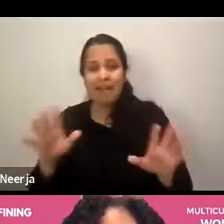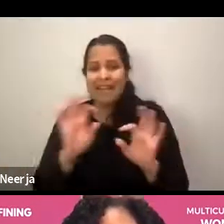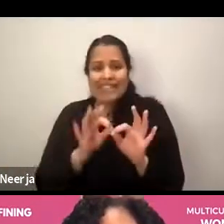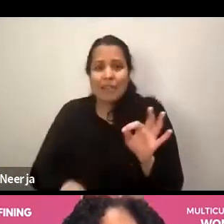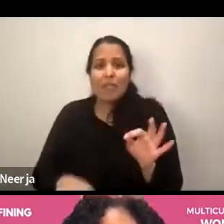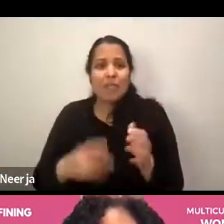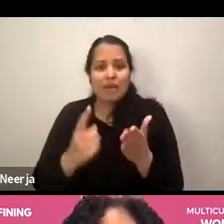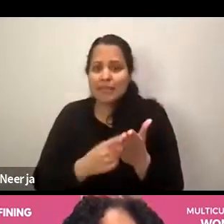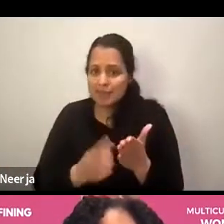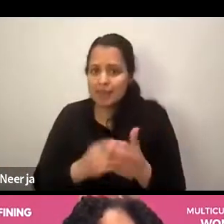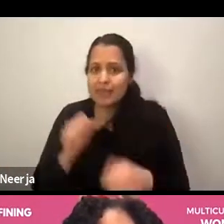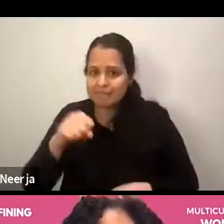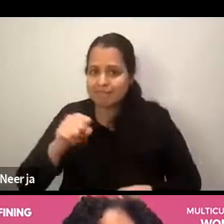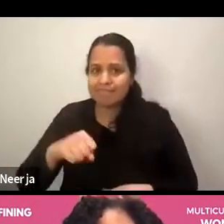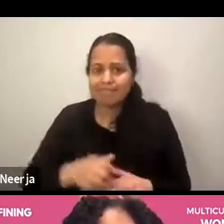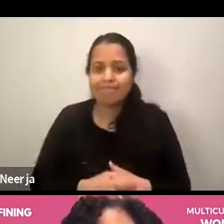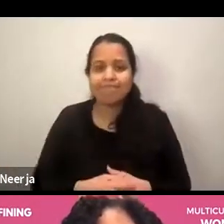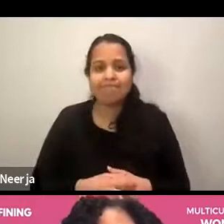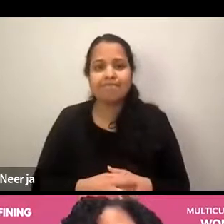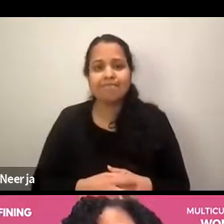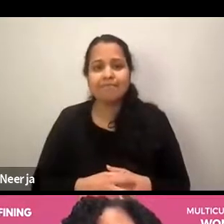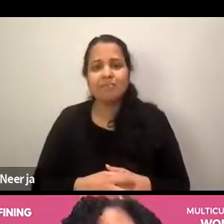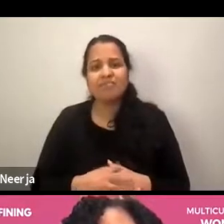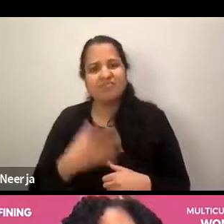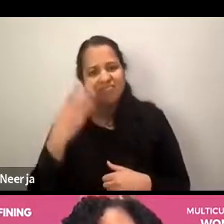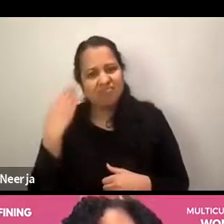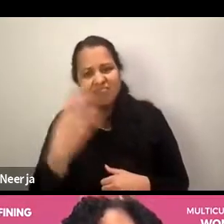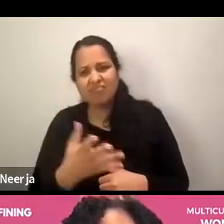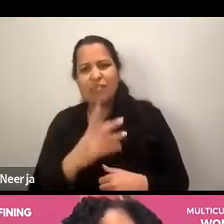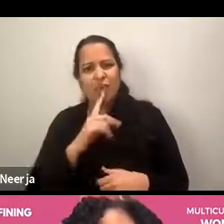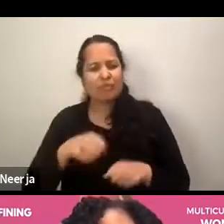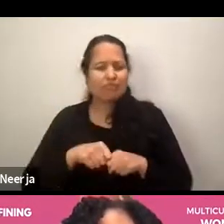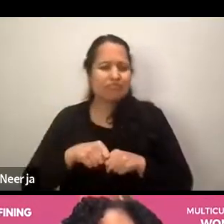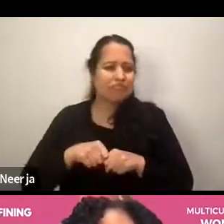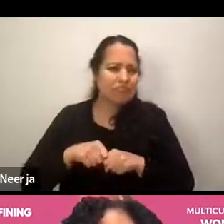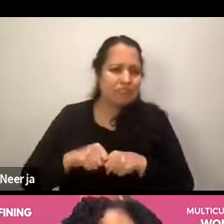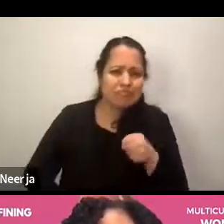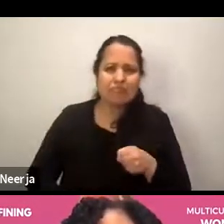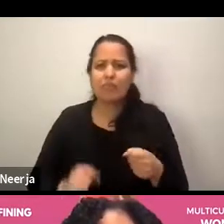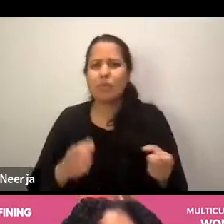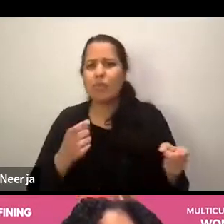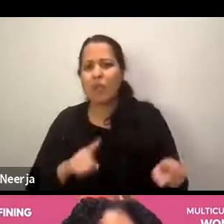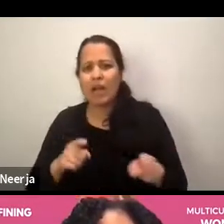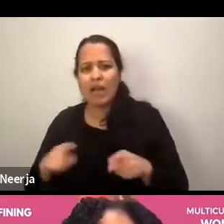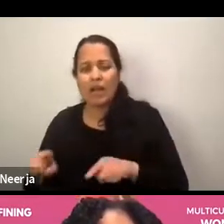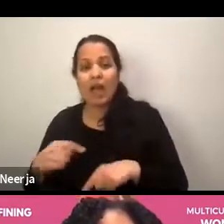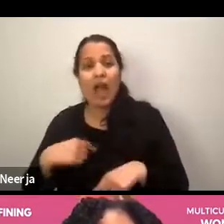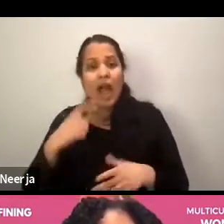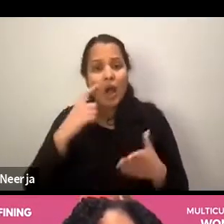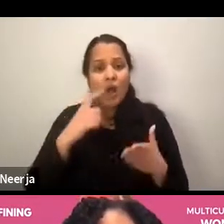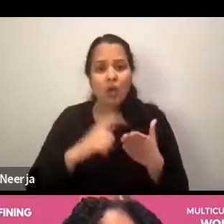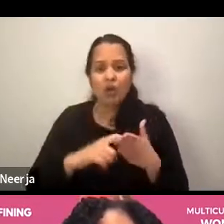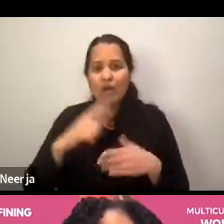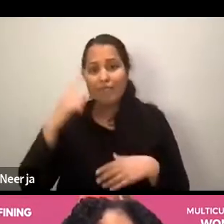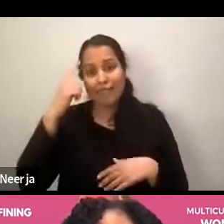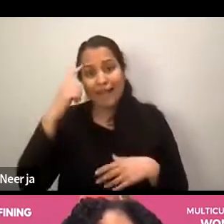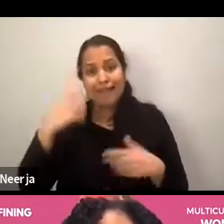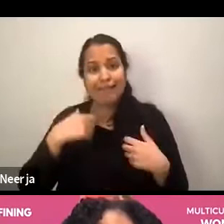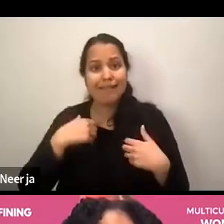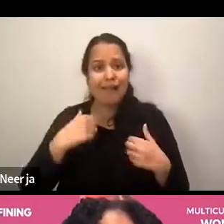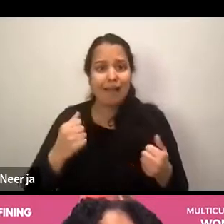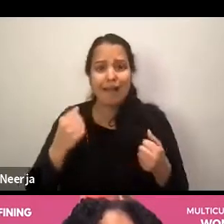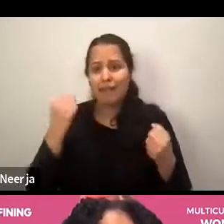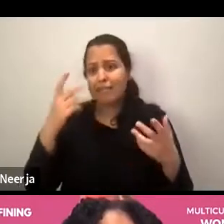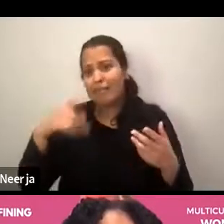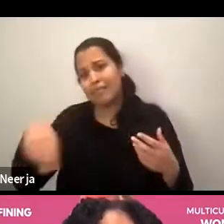you, Sue-Ann, that it's been heart-wrenching. I think of all the mental health that so many of us will need,